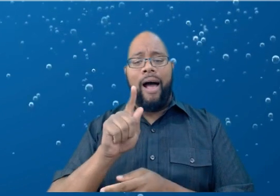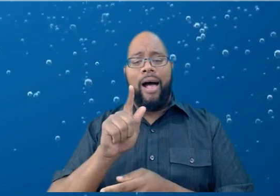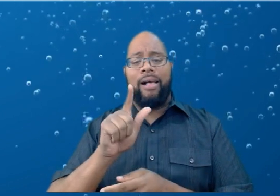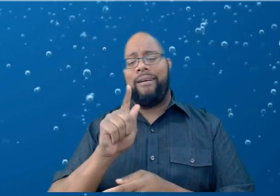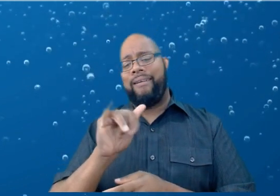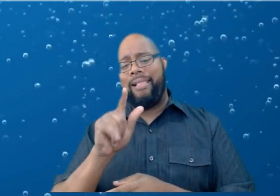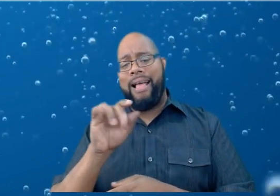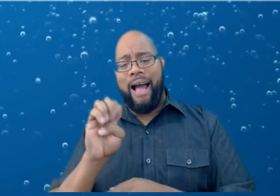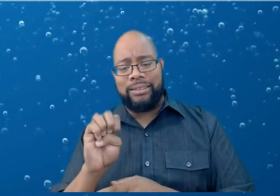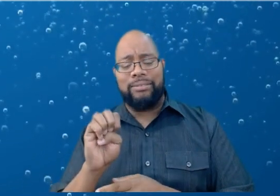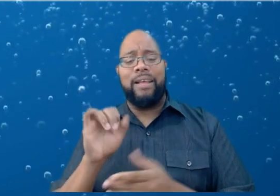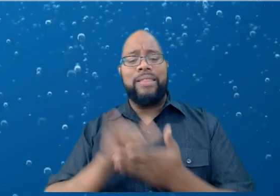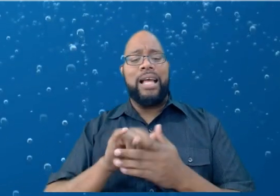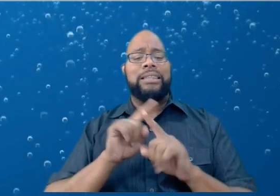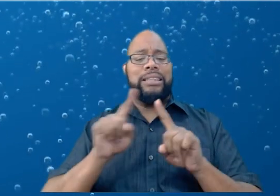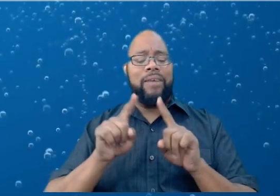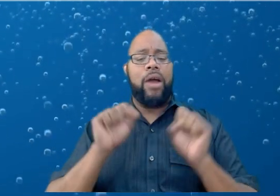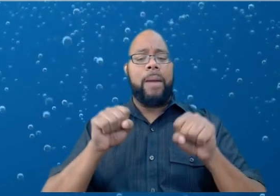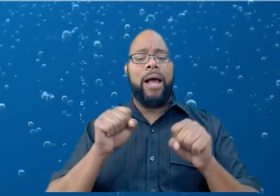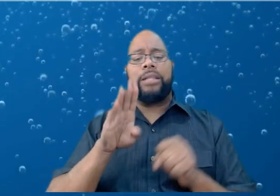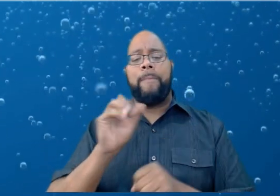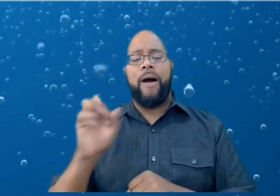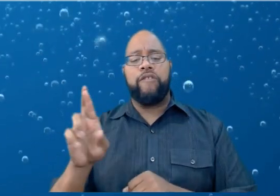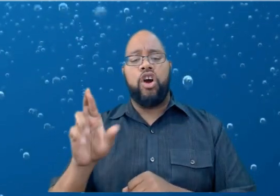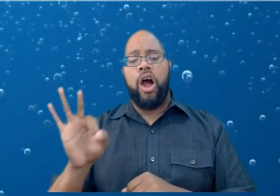alkalinity, which is a measure of the buffering capacity of